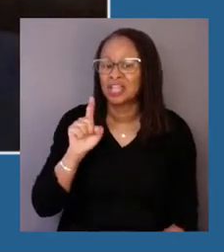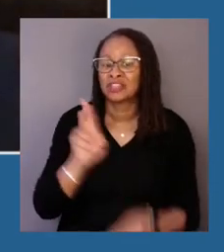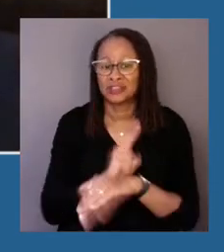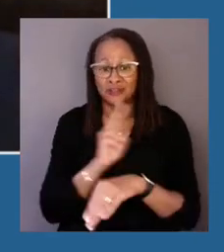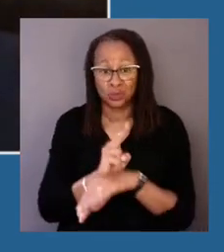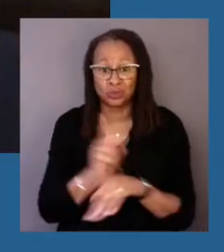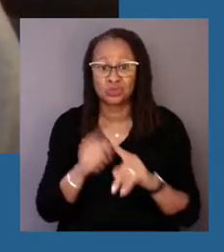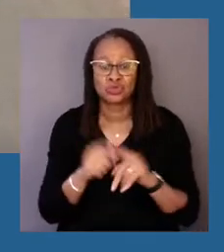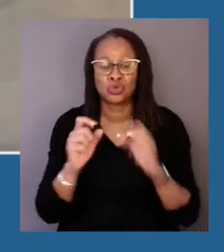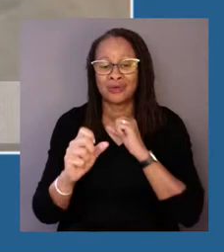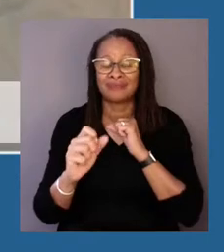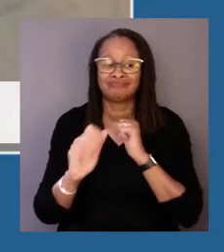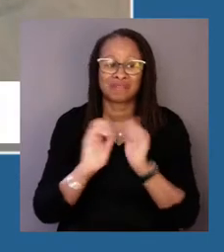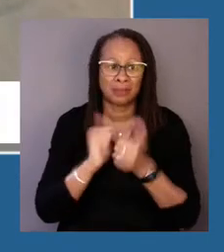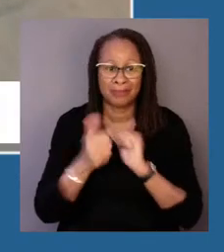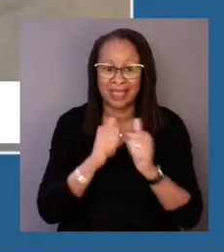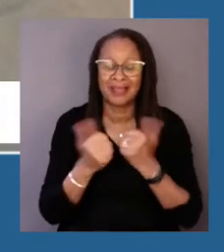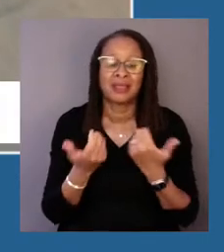science.